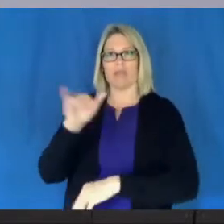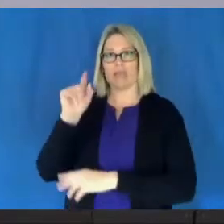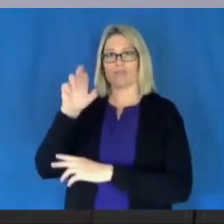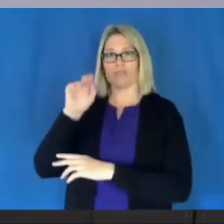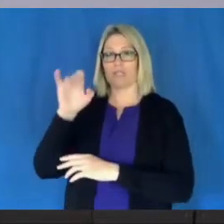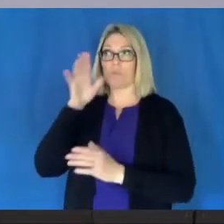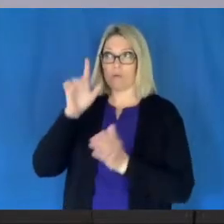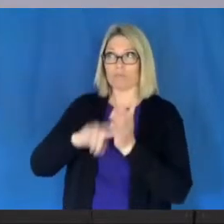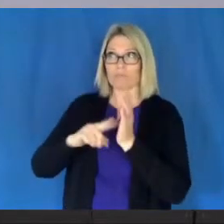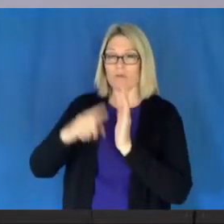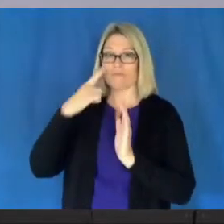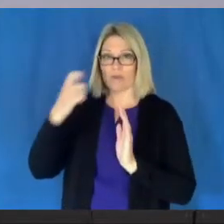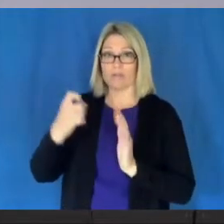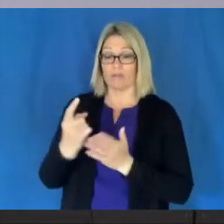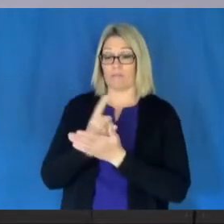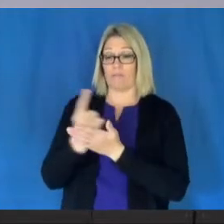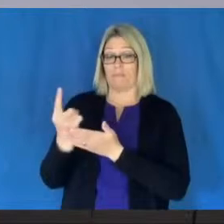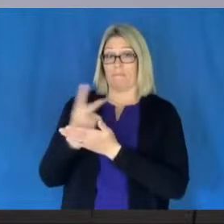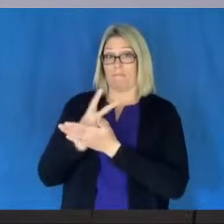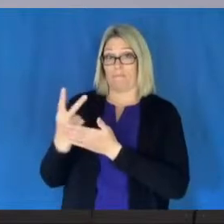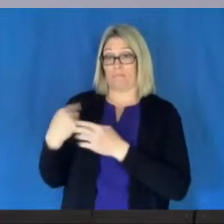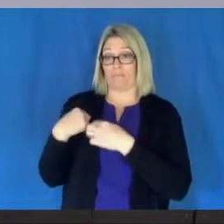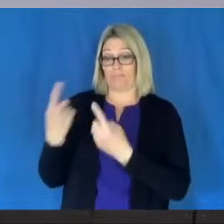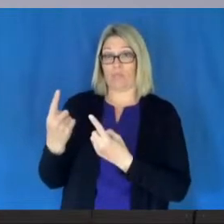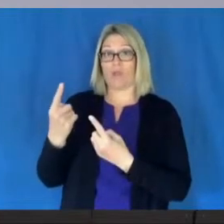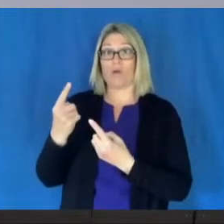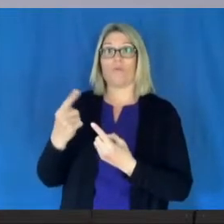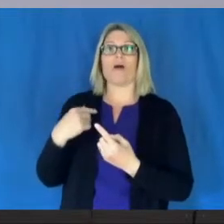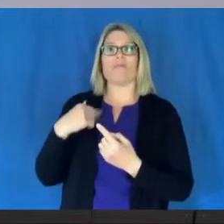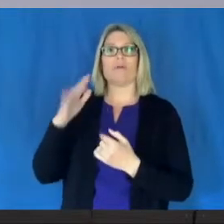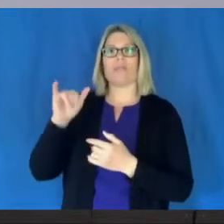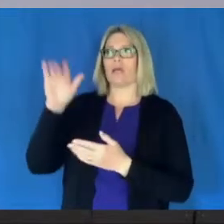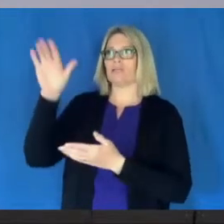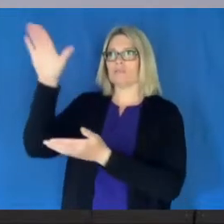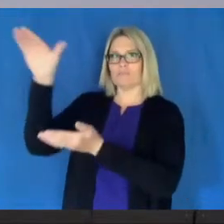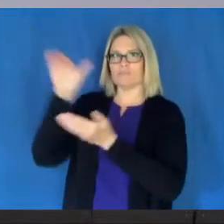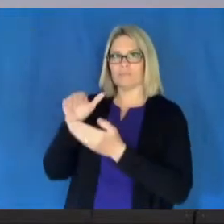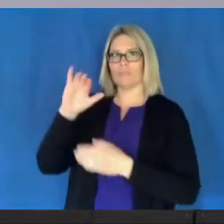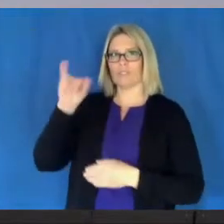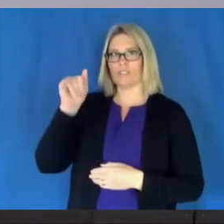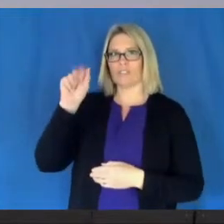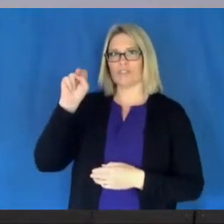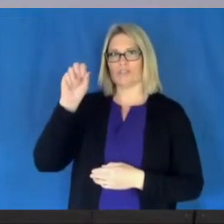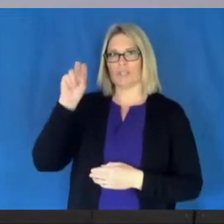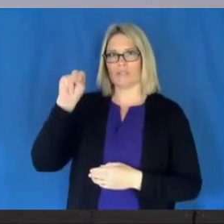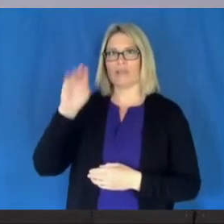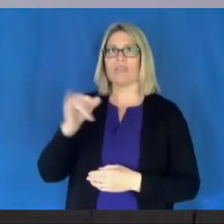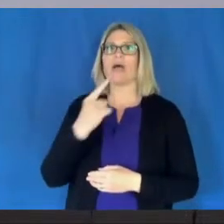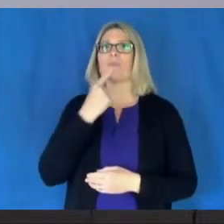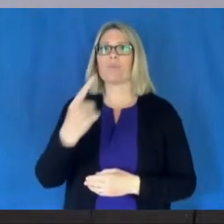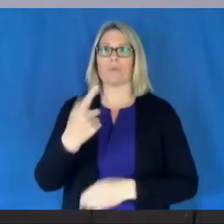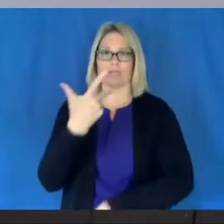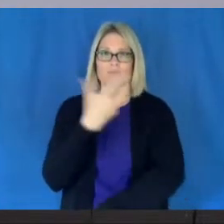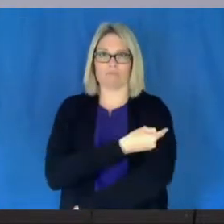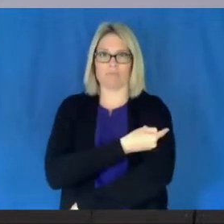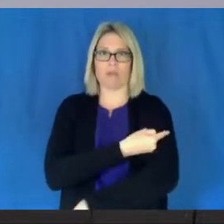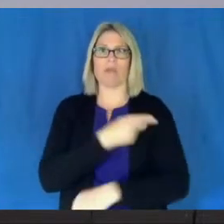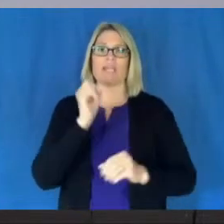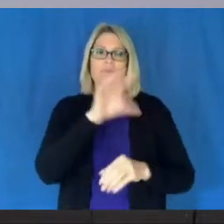In the coming weeks, we expect to receive a small shipment of the Janssen vaccine, a single-dose immunization that can be stored in the